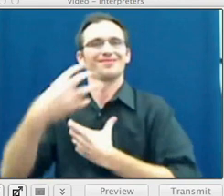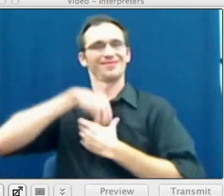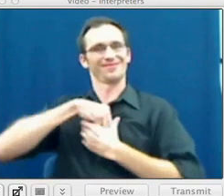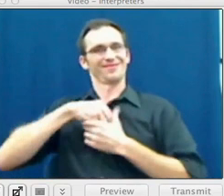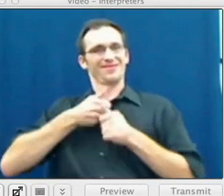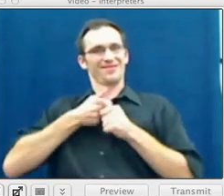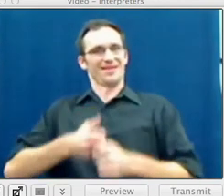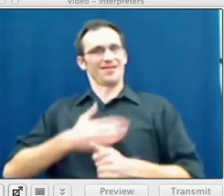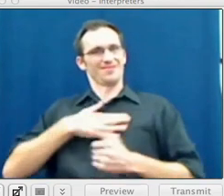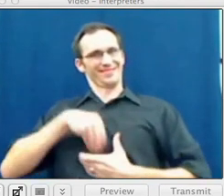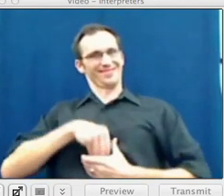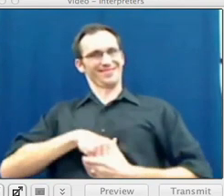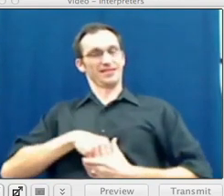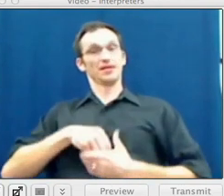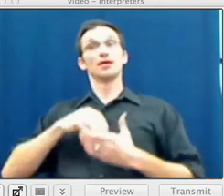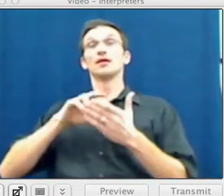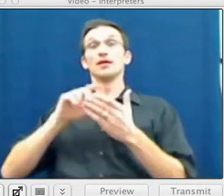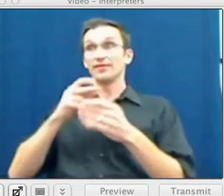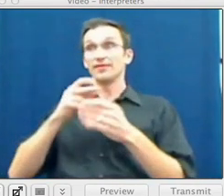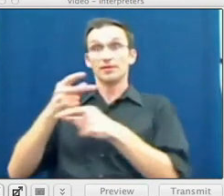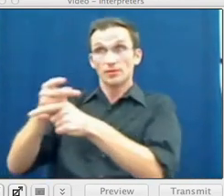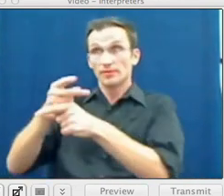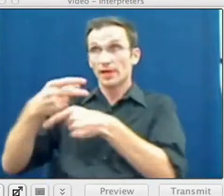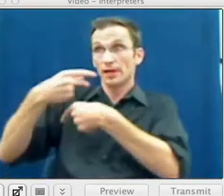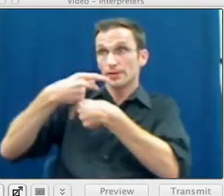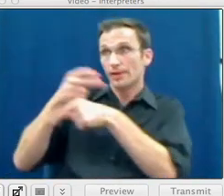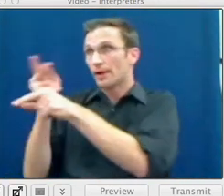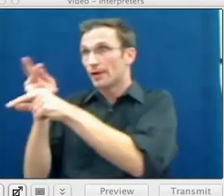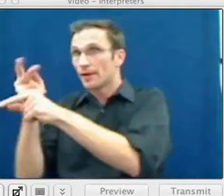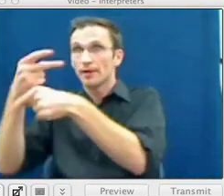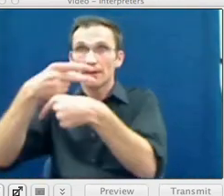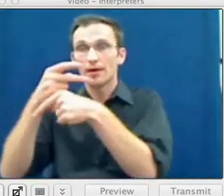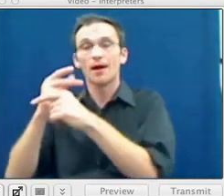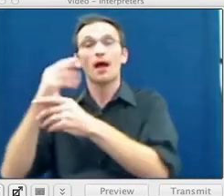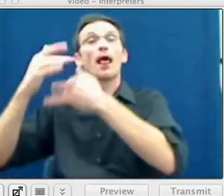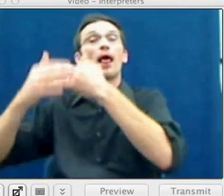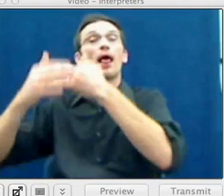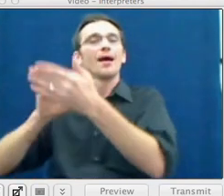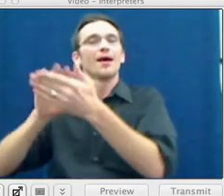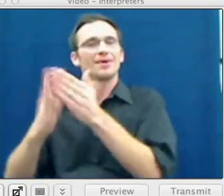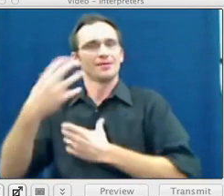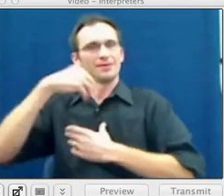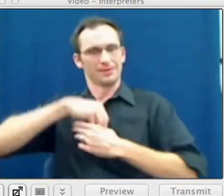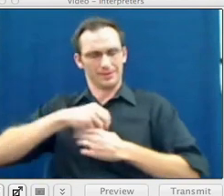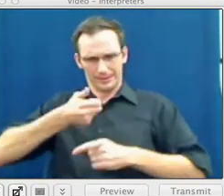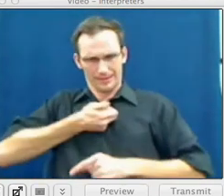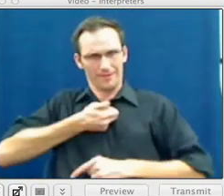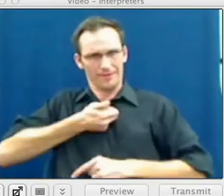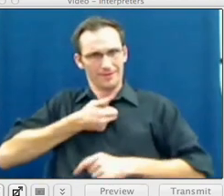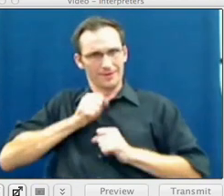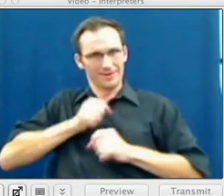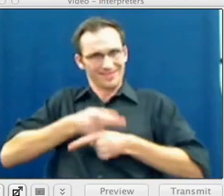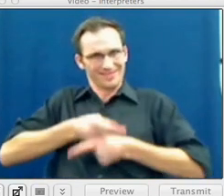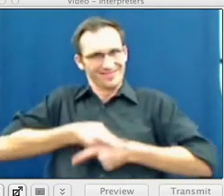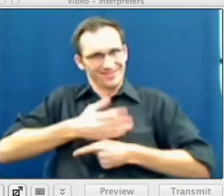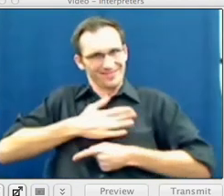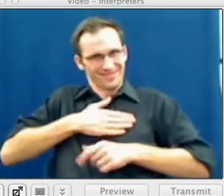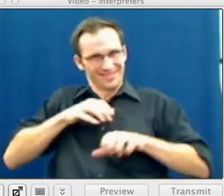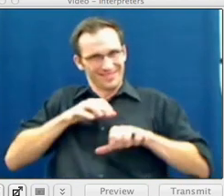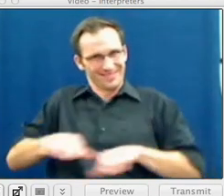And then supervision leads to self-supervision. So in supervision, it's the job of